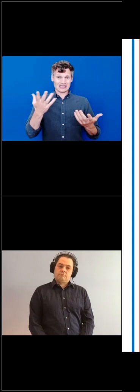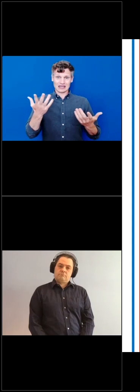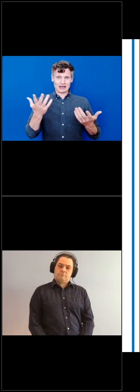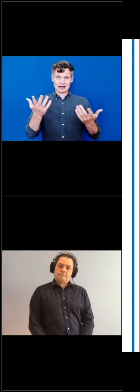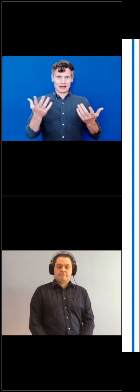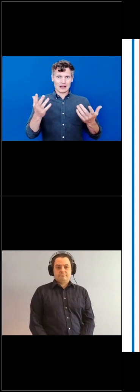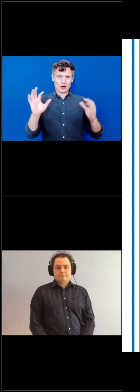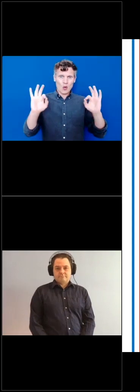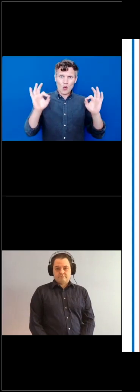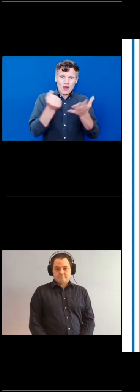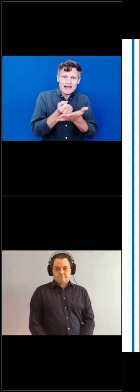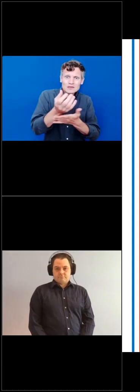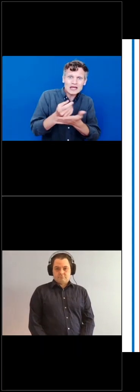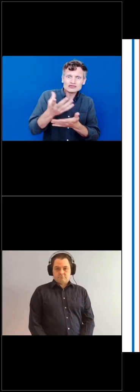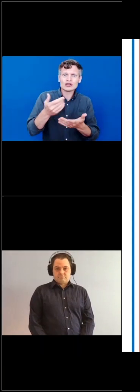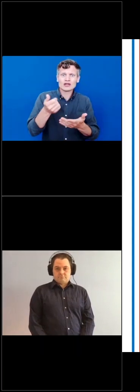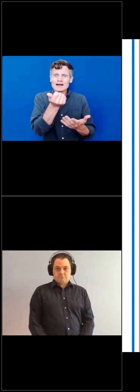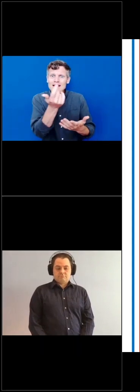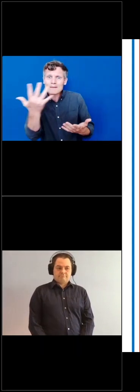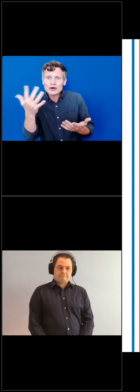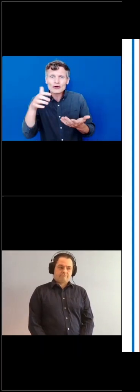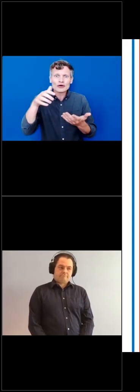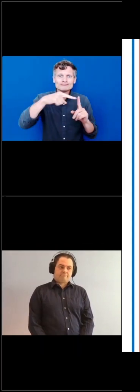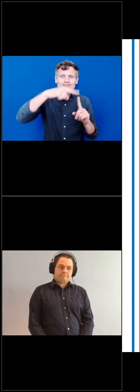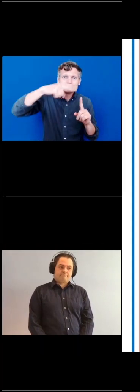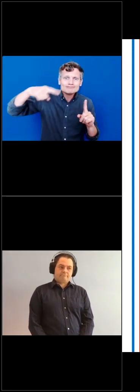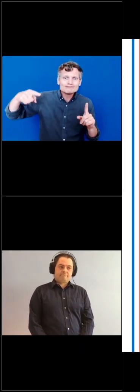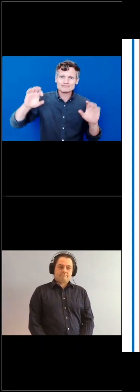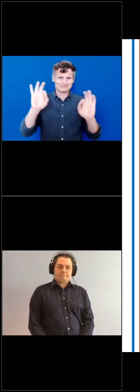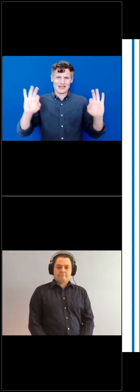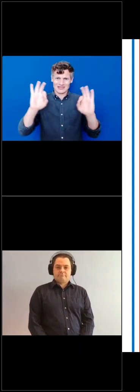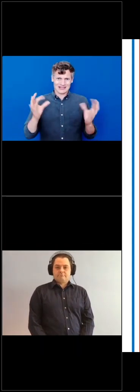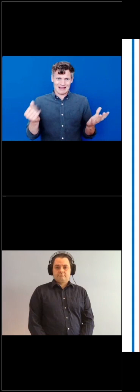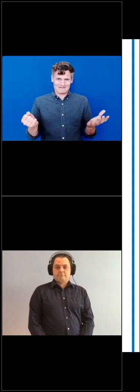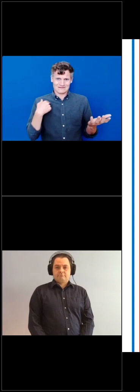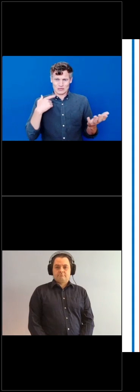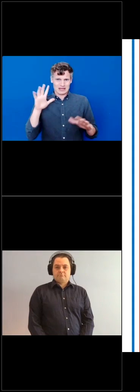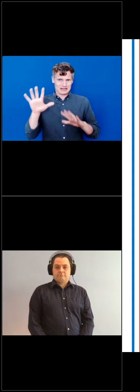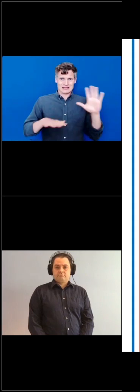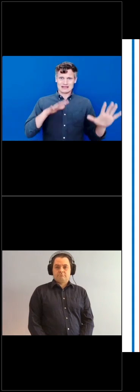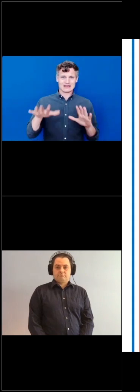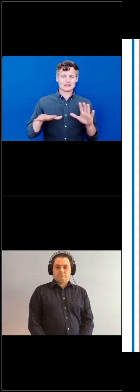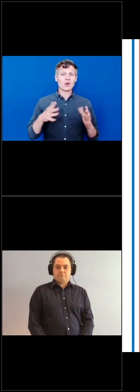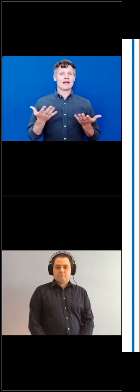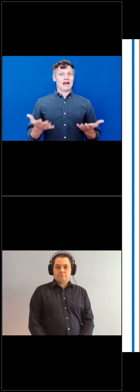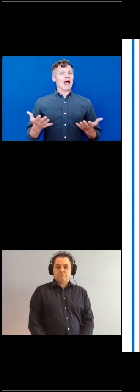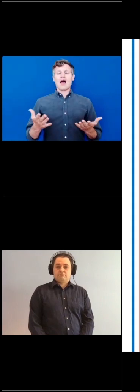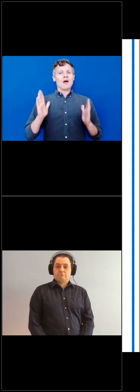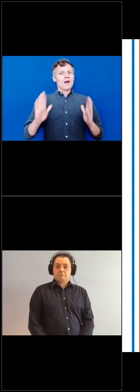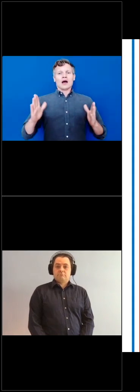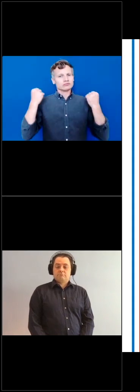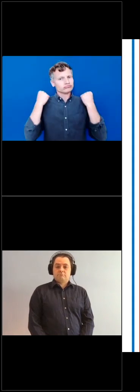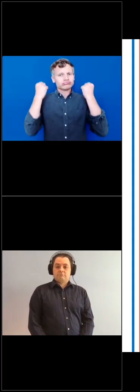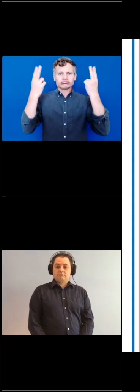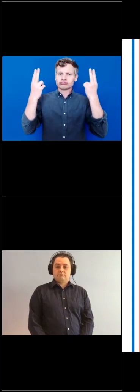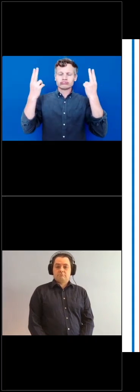affected by crisis. So we know as well that today there's different policy commitments made by various humanitarian